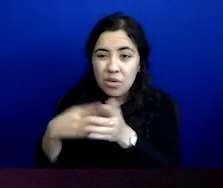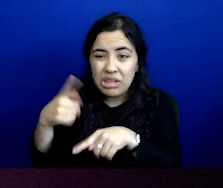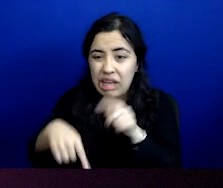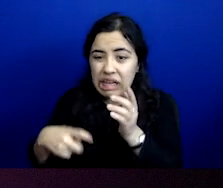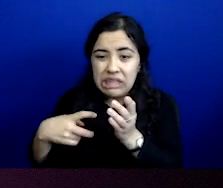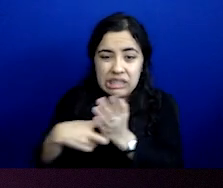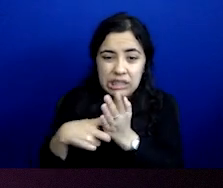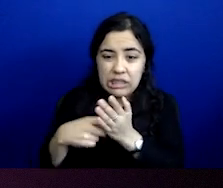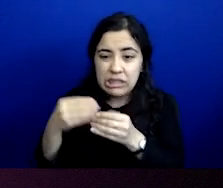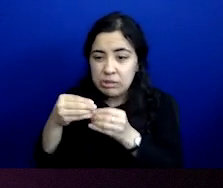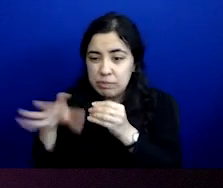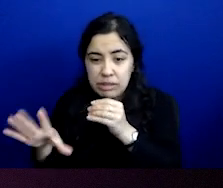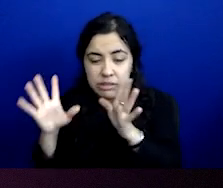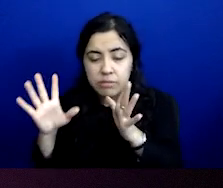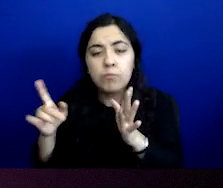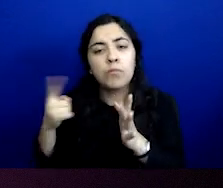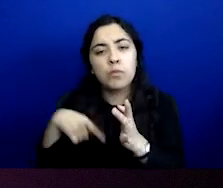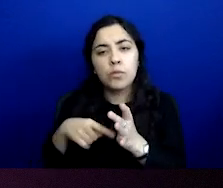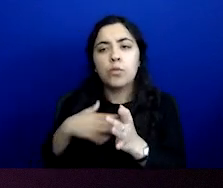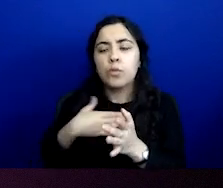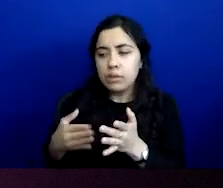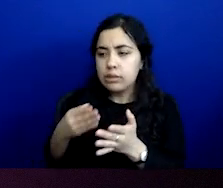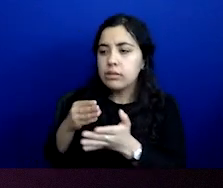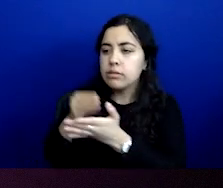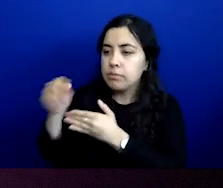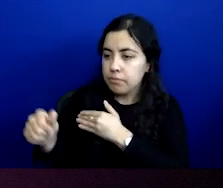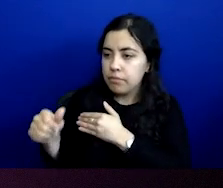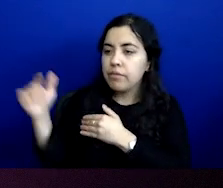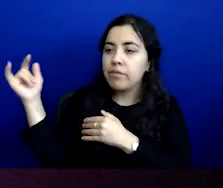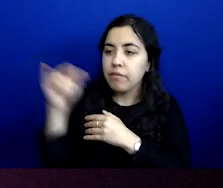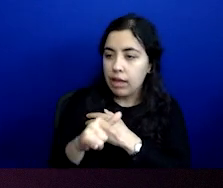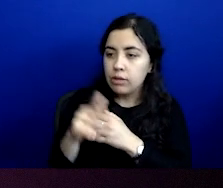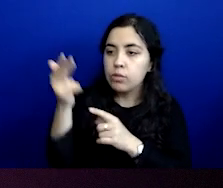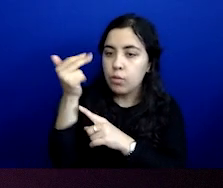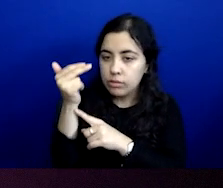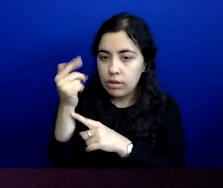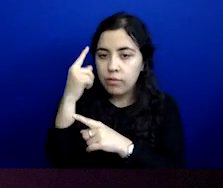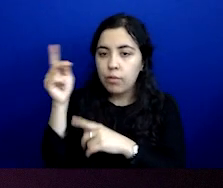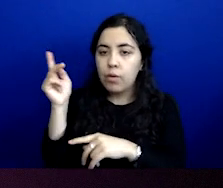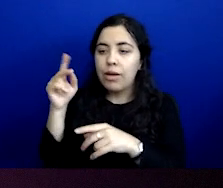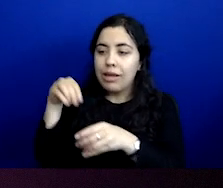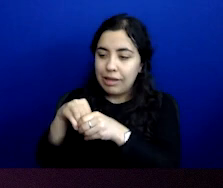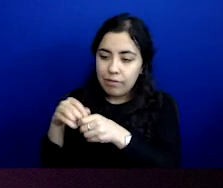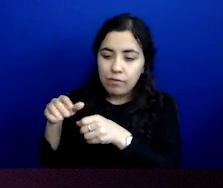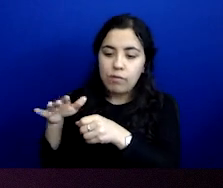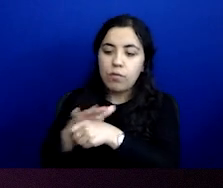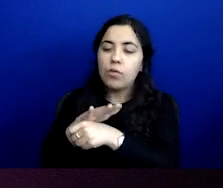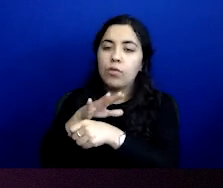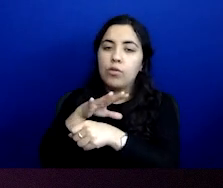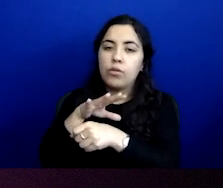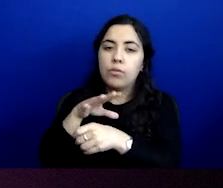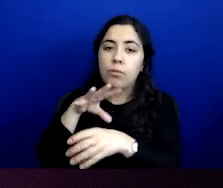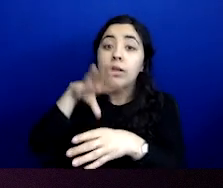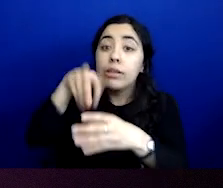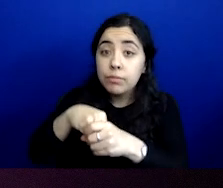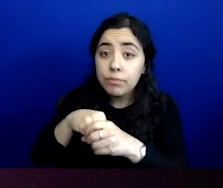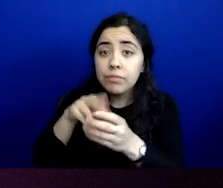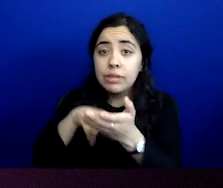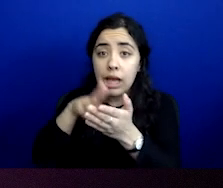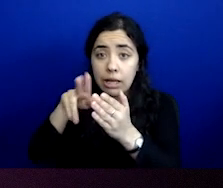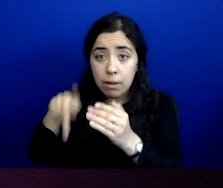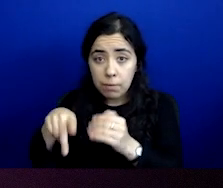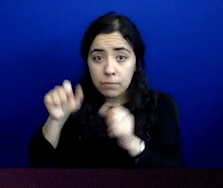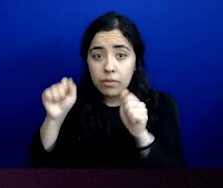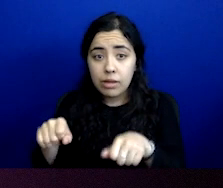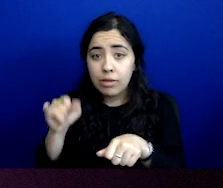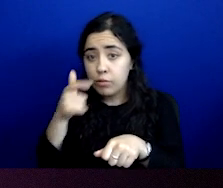that, we're also sponsoring flights, hotels, and stuff for a handful of participants. So you can go and just sign up there if you're interested in coming, and you